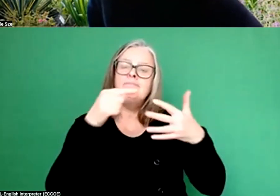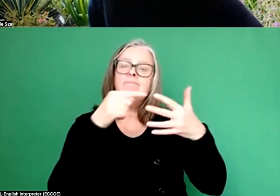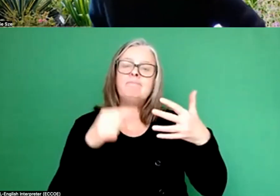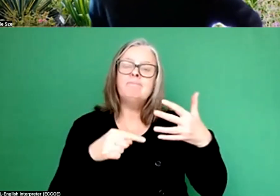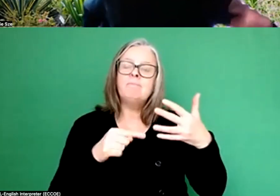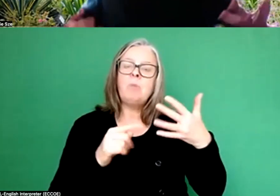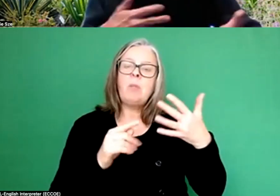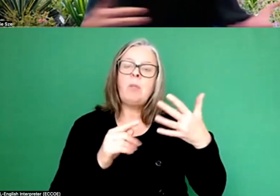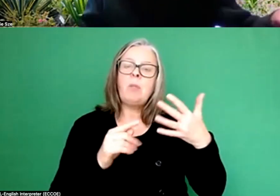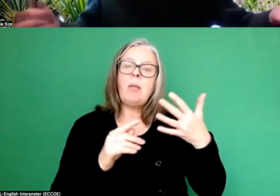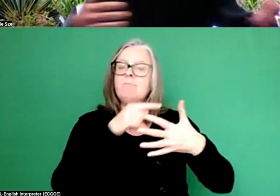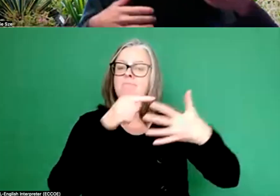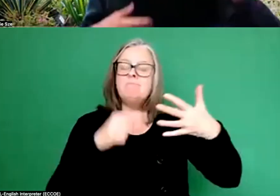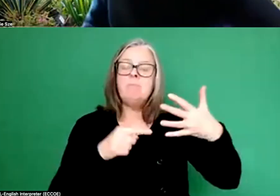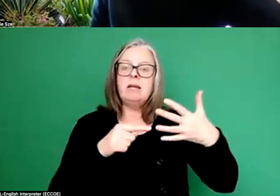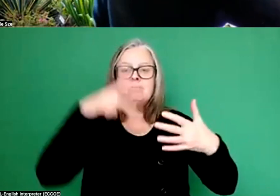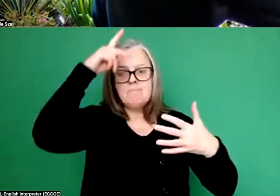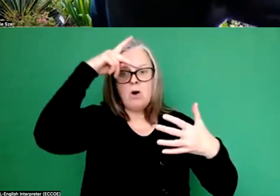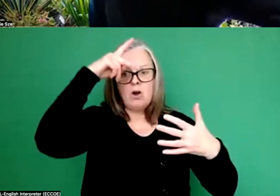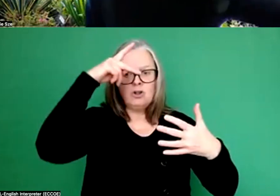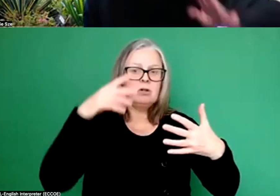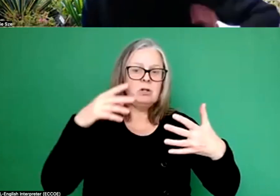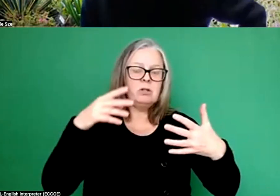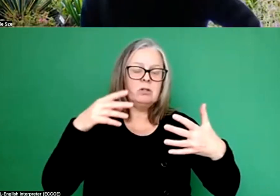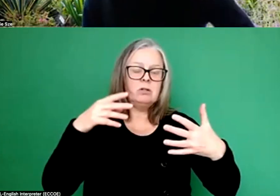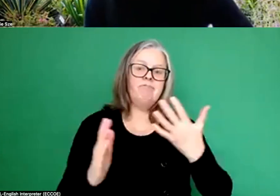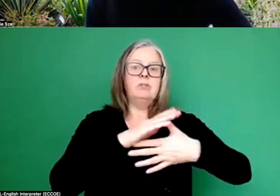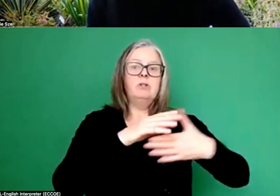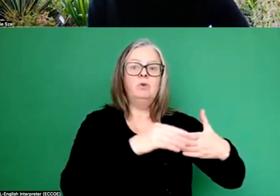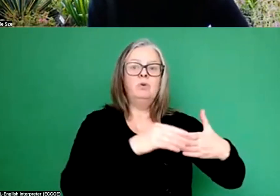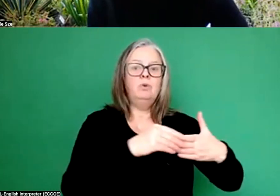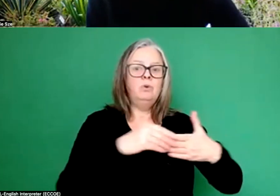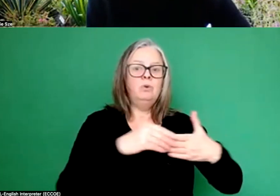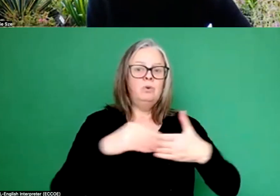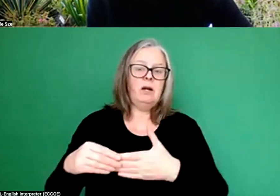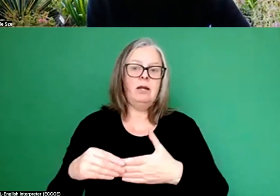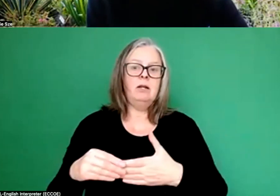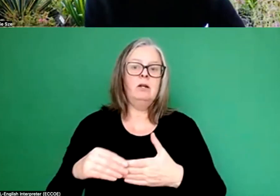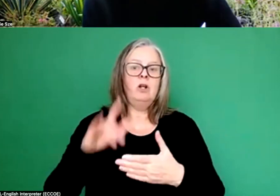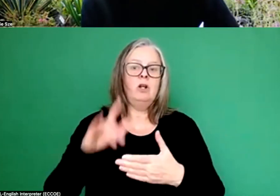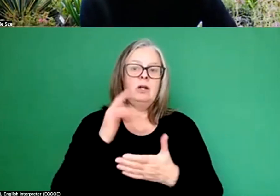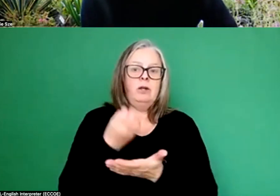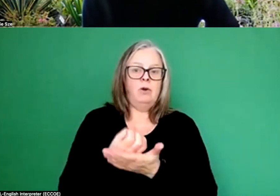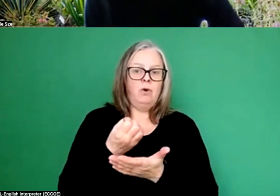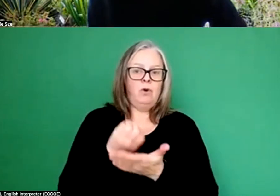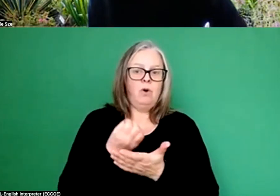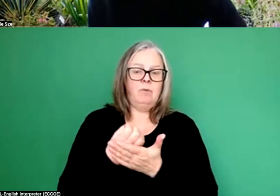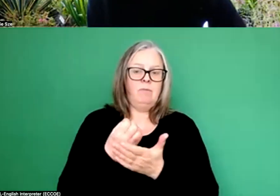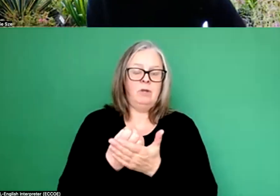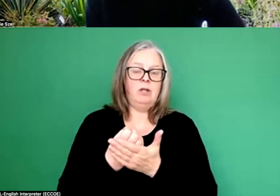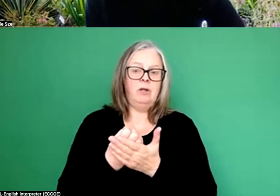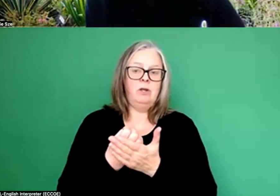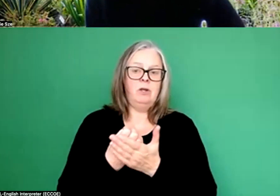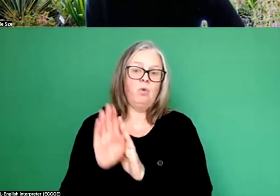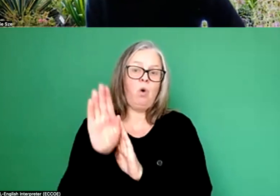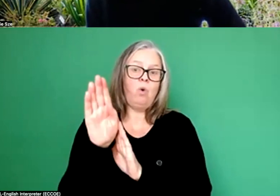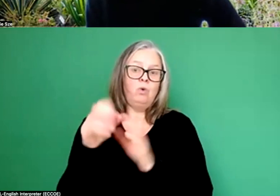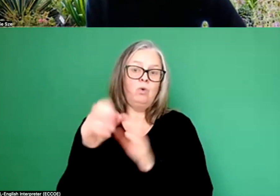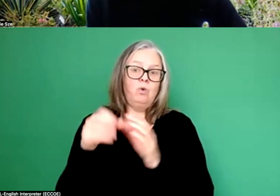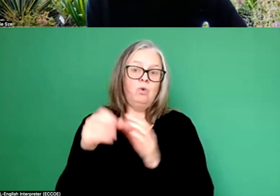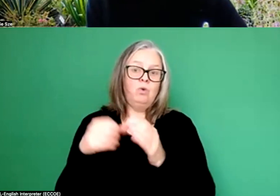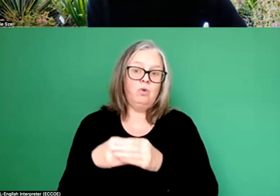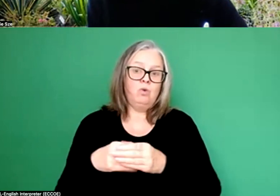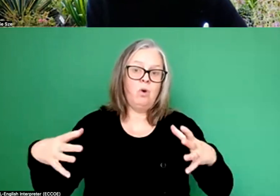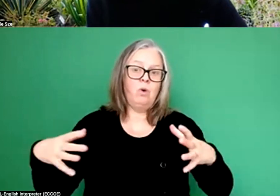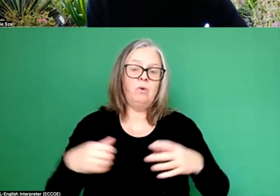guide, you know, the, the assumptions of how economies are supposed to grow and so on. there's a lot of discussion about, you know, subsistence